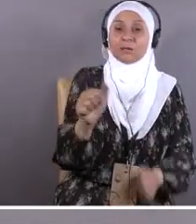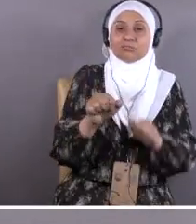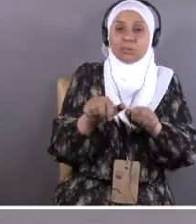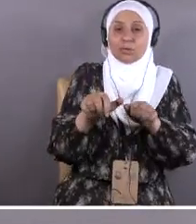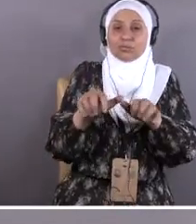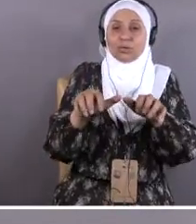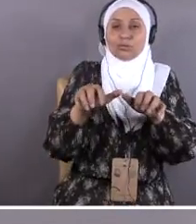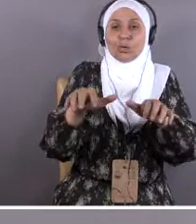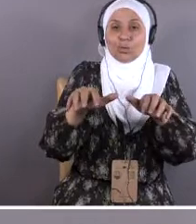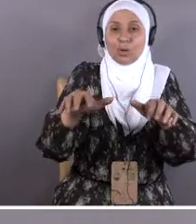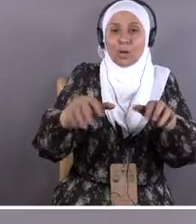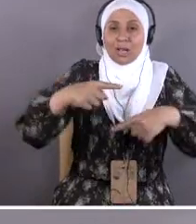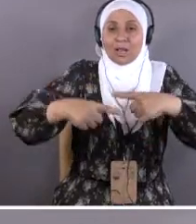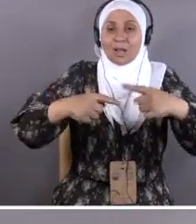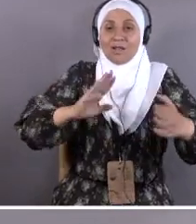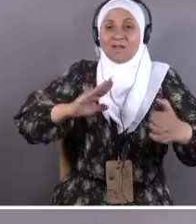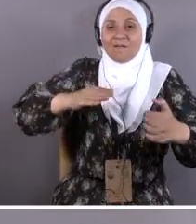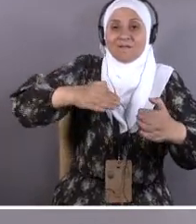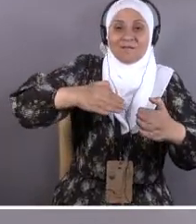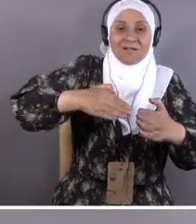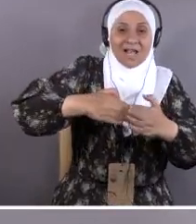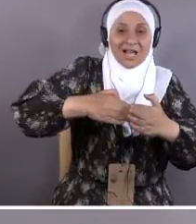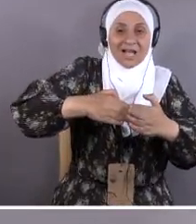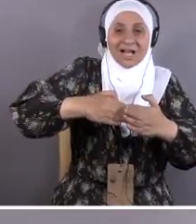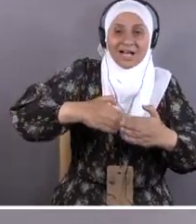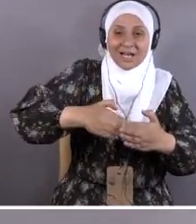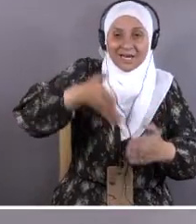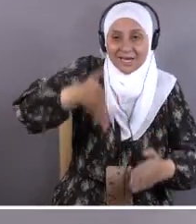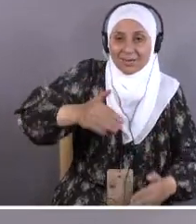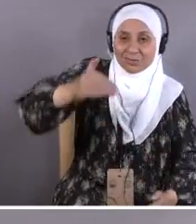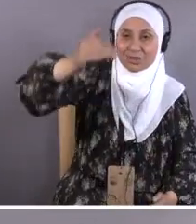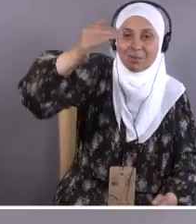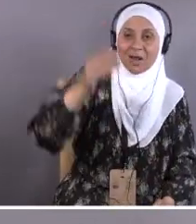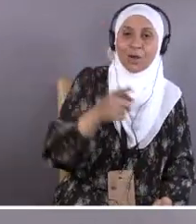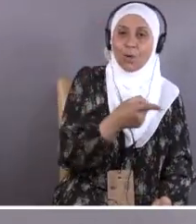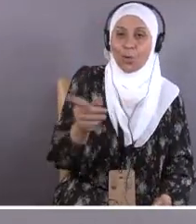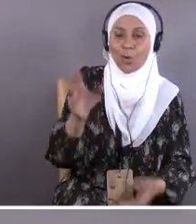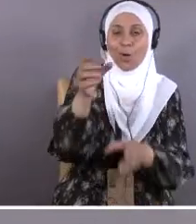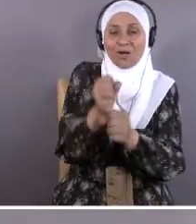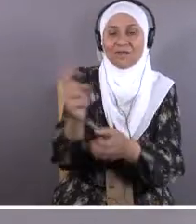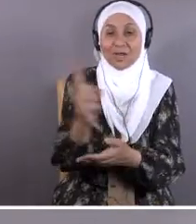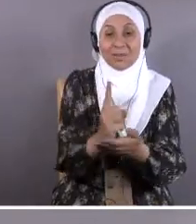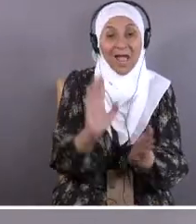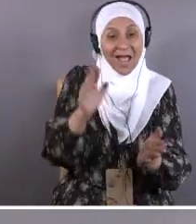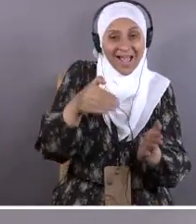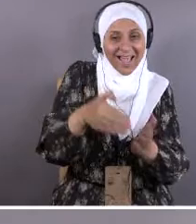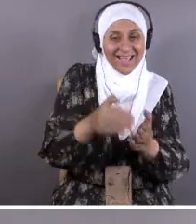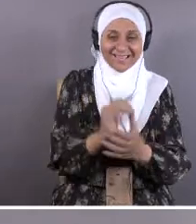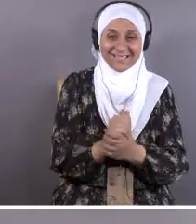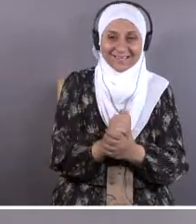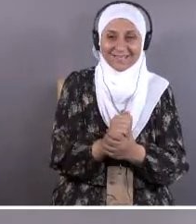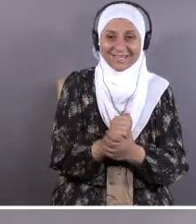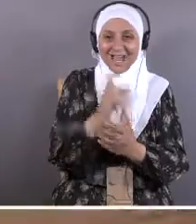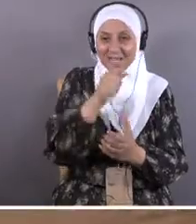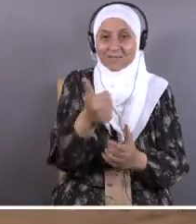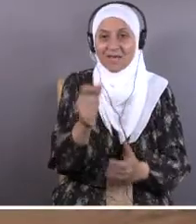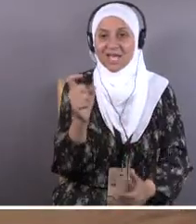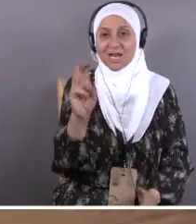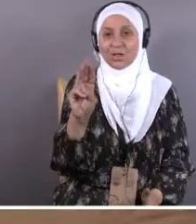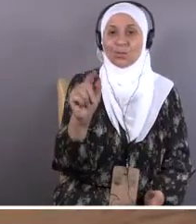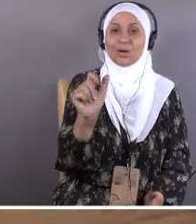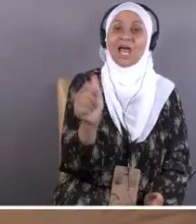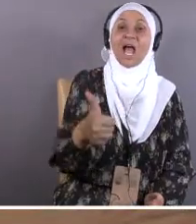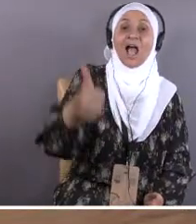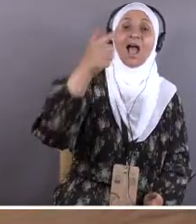Irthuna should expand generation after generation until it reaches the many, many generations to